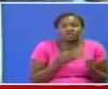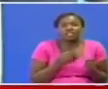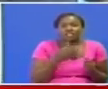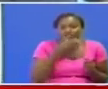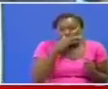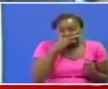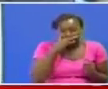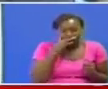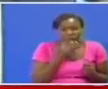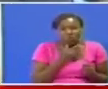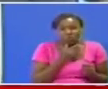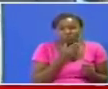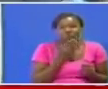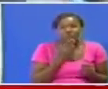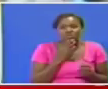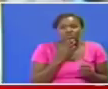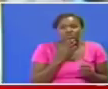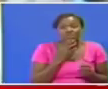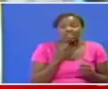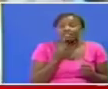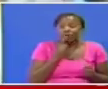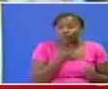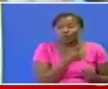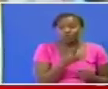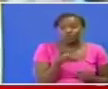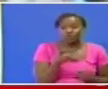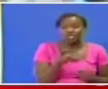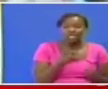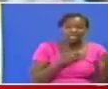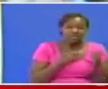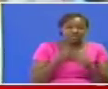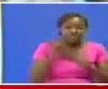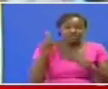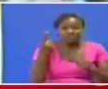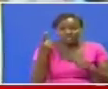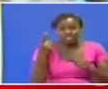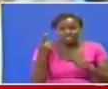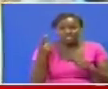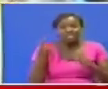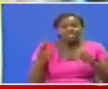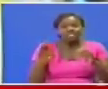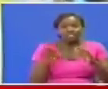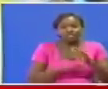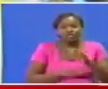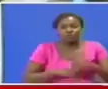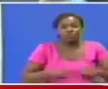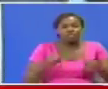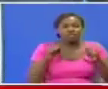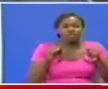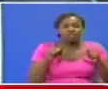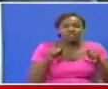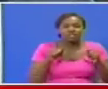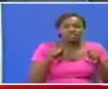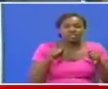story. They even threatened you as when you were fighting for the first Kano vice chairmanship. Yeah, vice